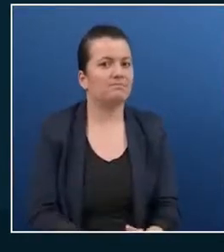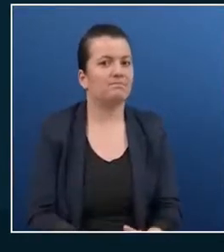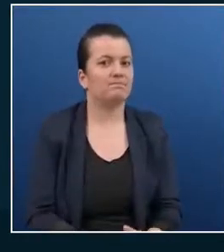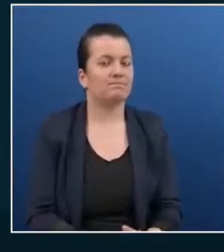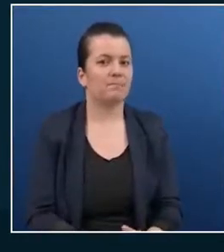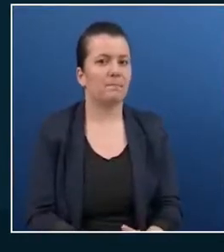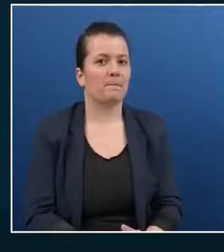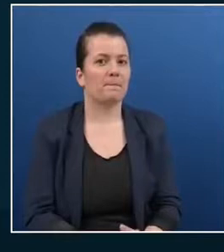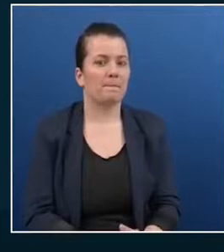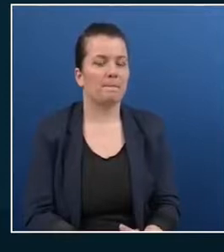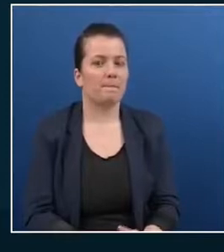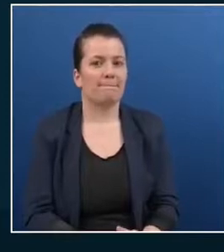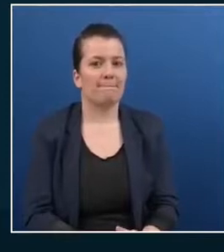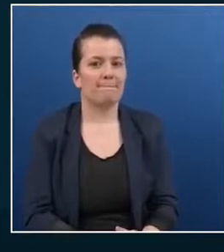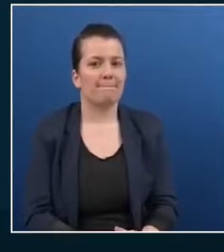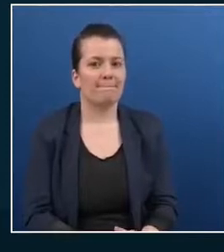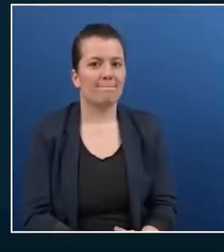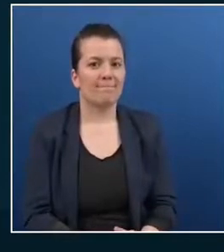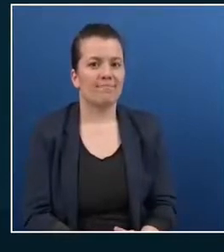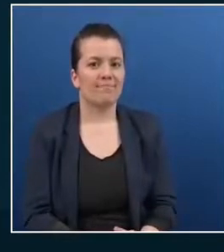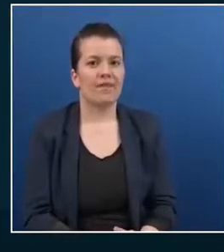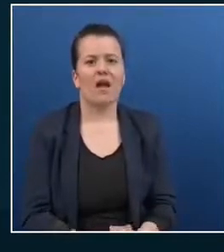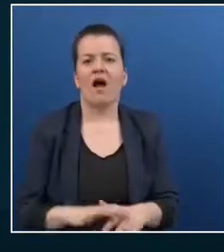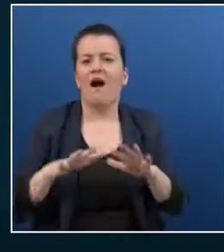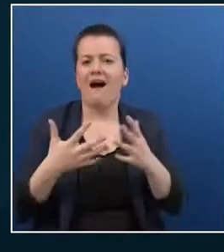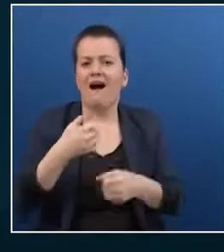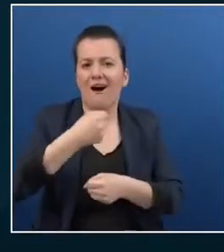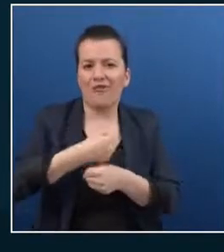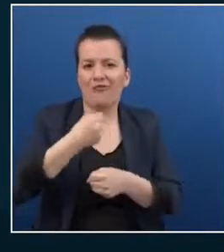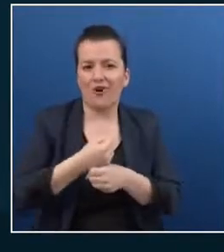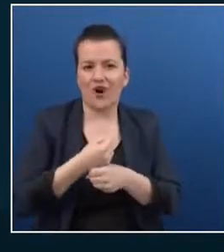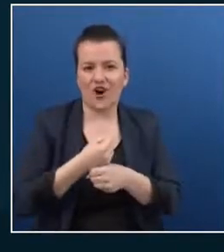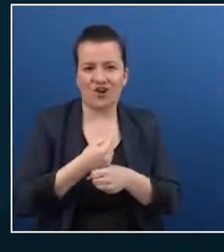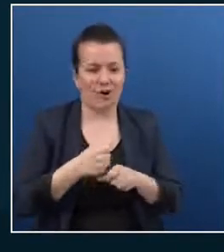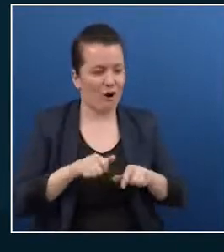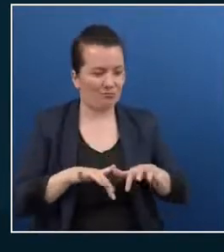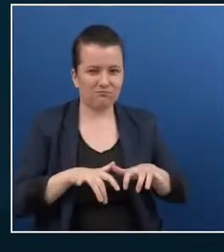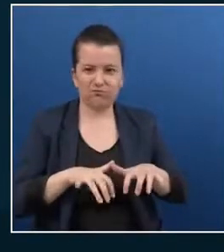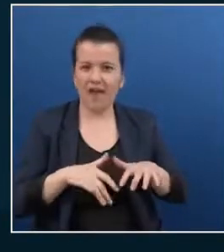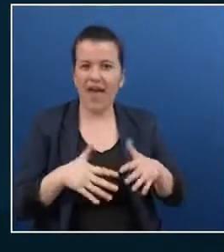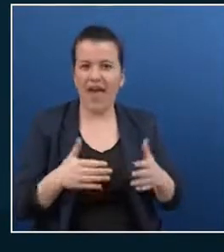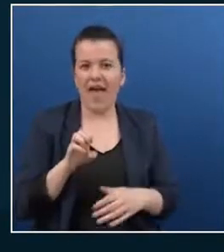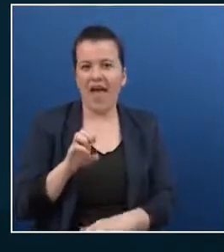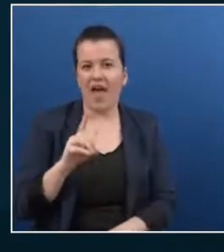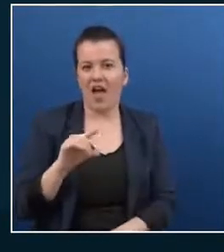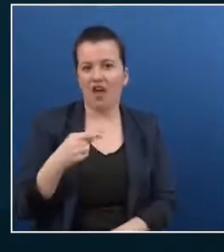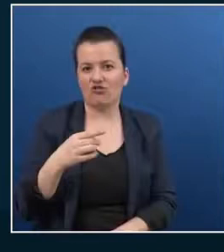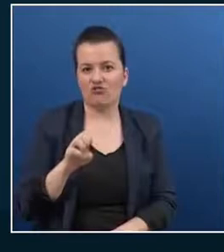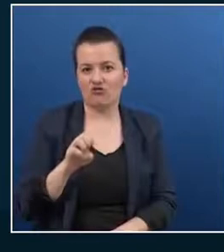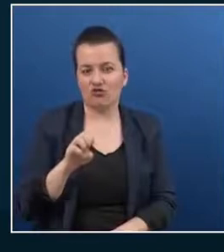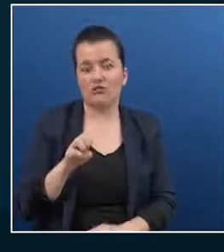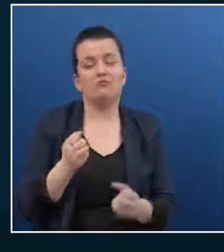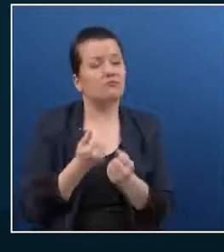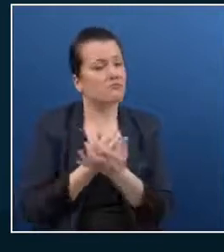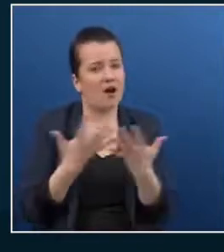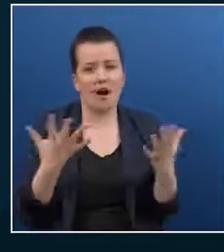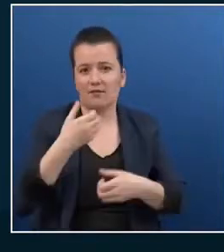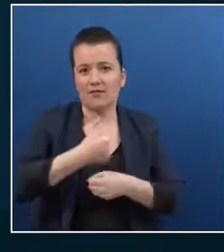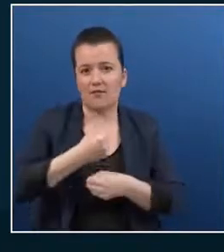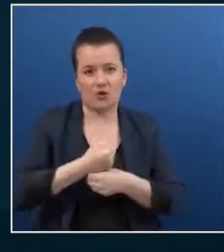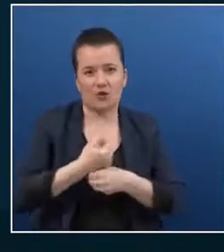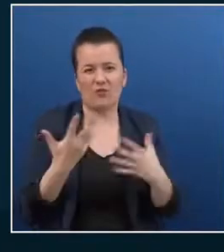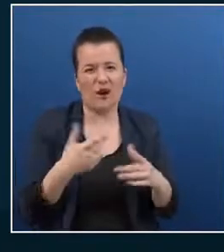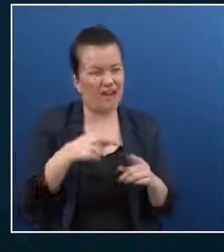that a lot of this is done on the edge, because you're working in areas that are so